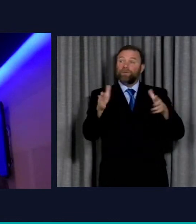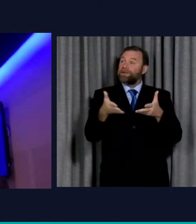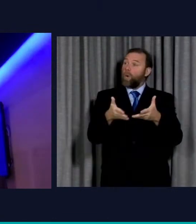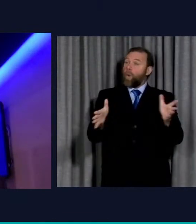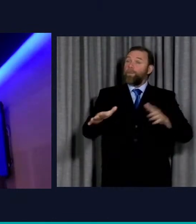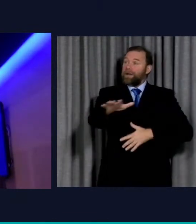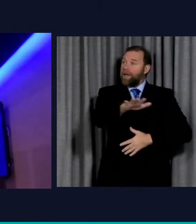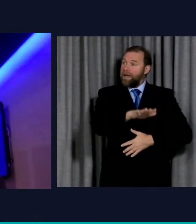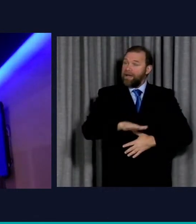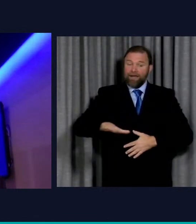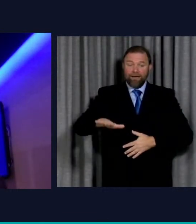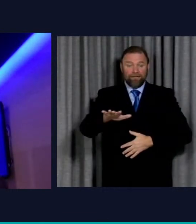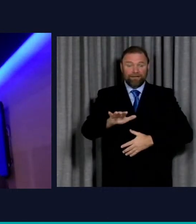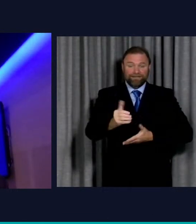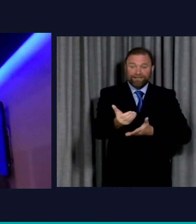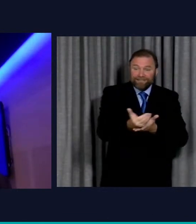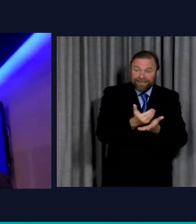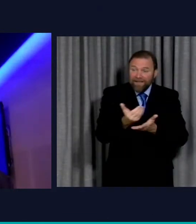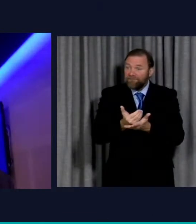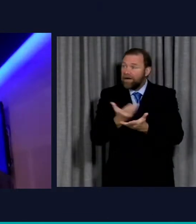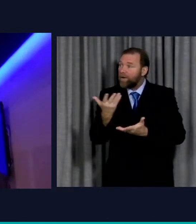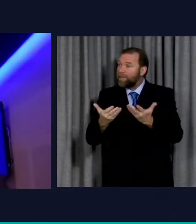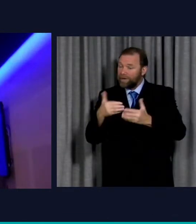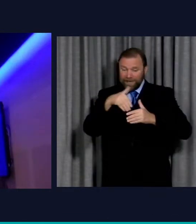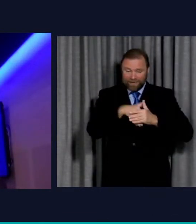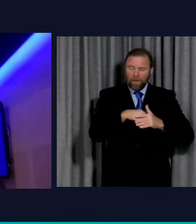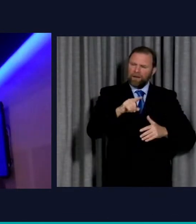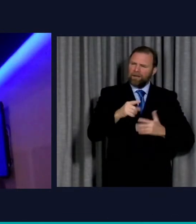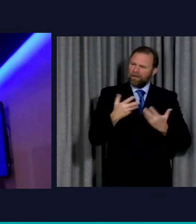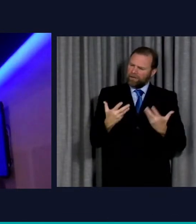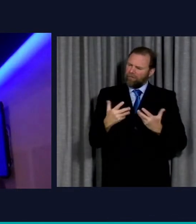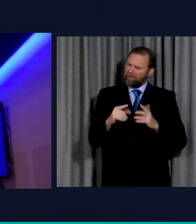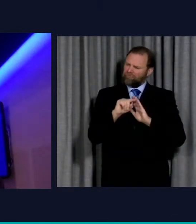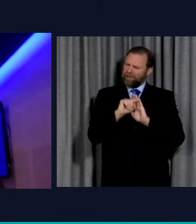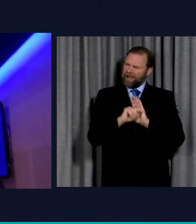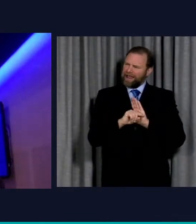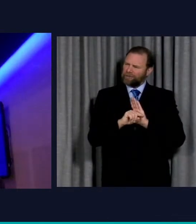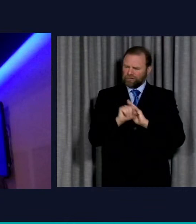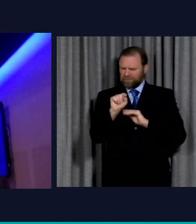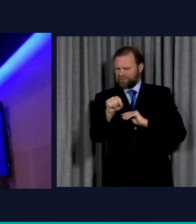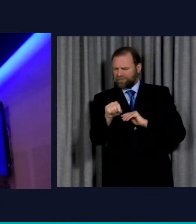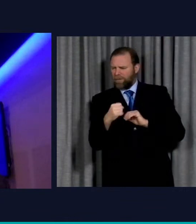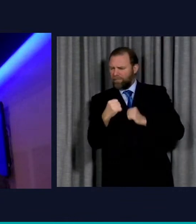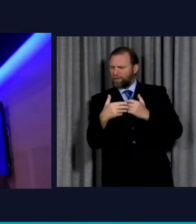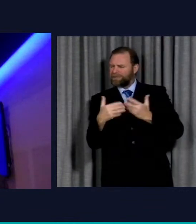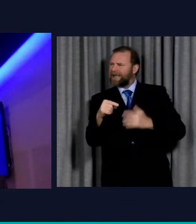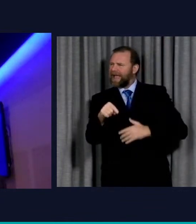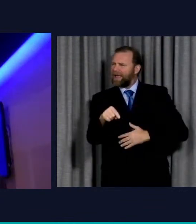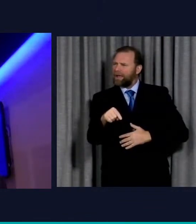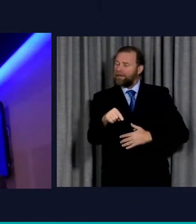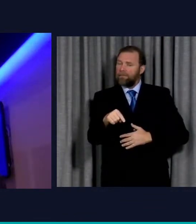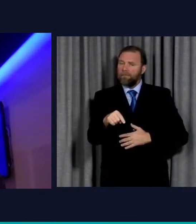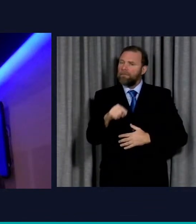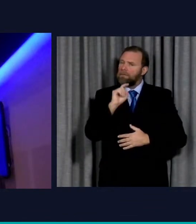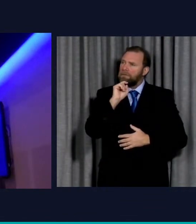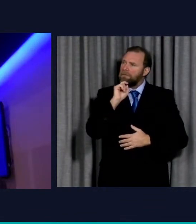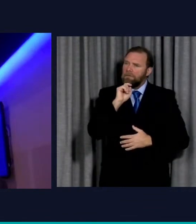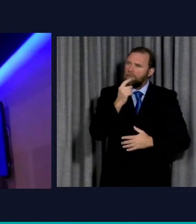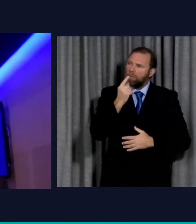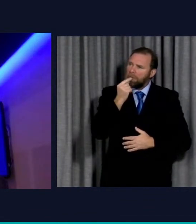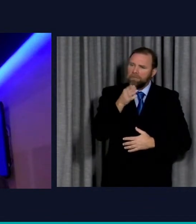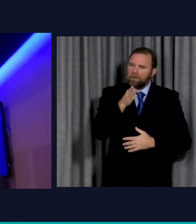safer than being indoors. But under the current regulations, as they will change on Boxing Day, you wouldn't be able to go to a rugby